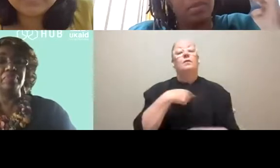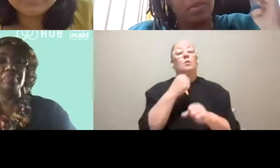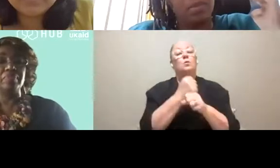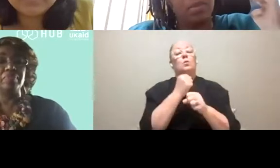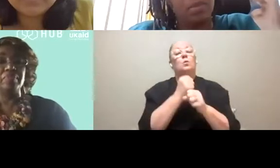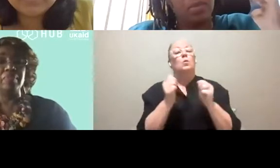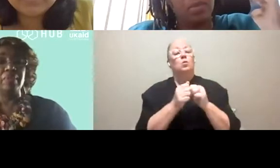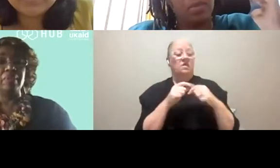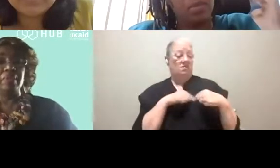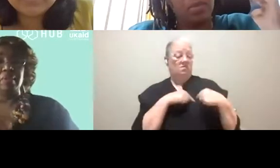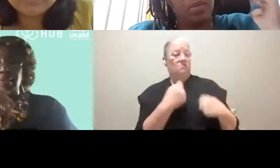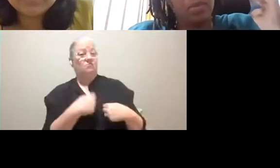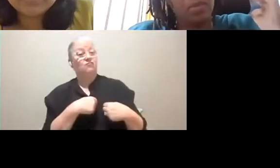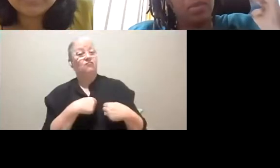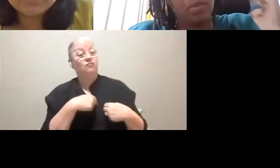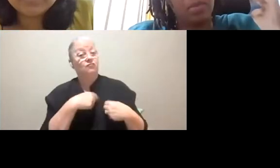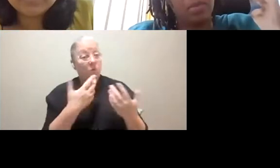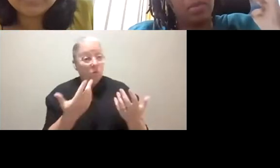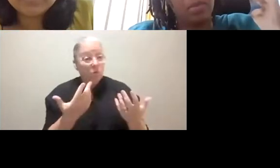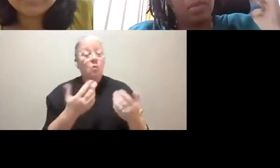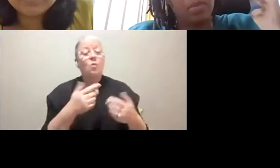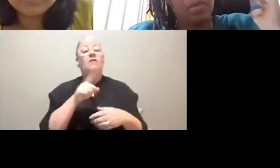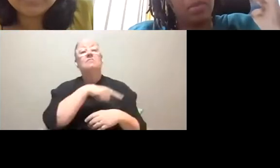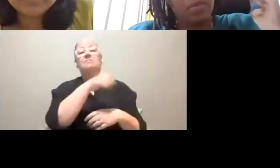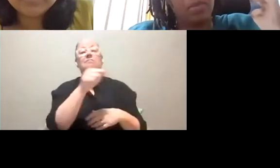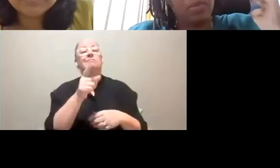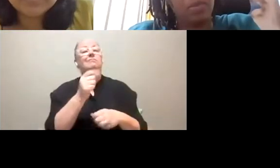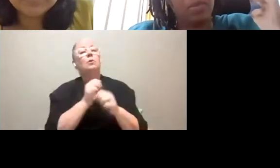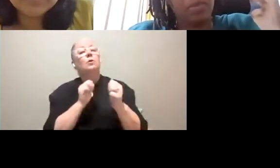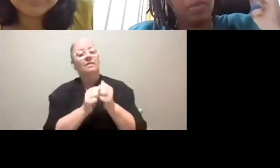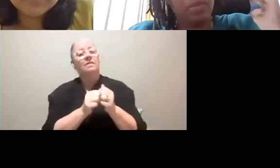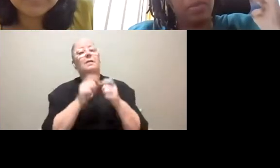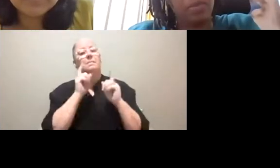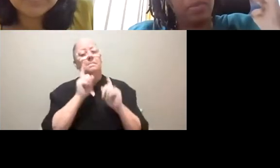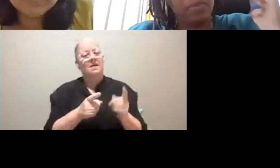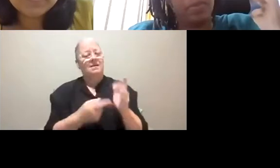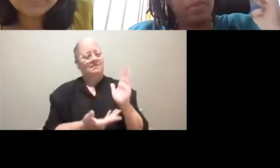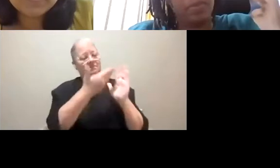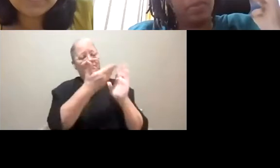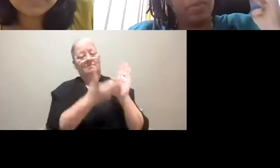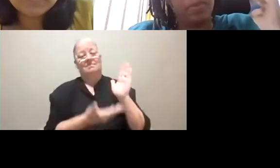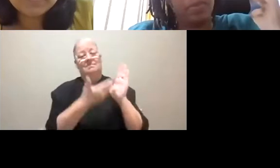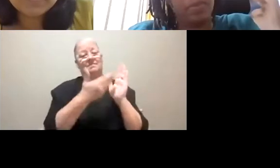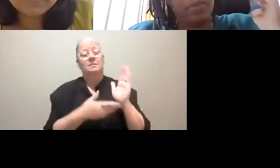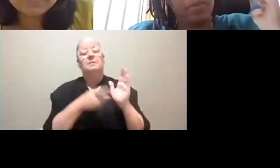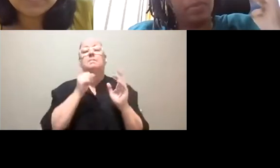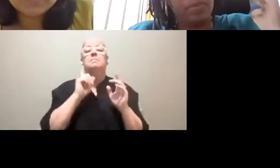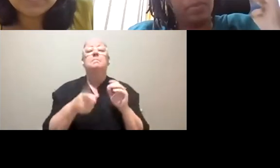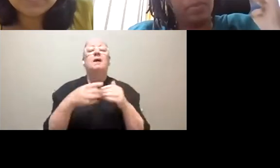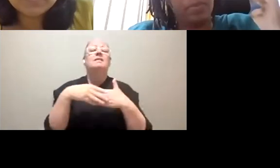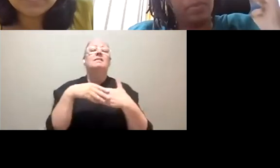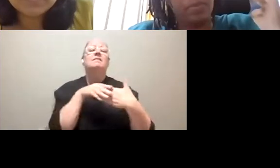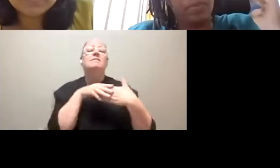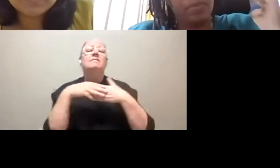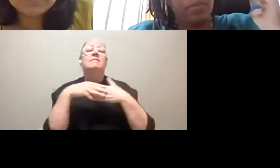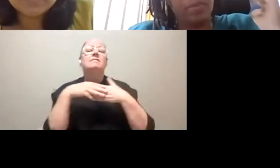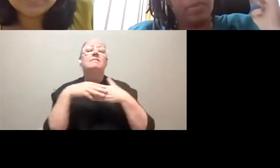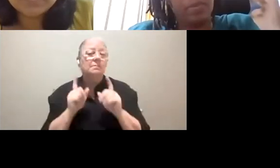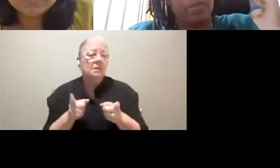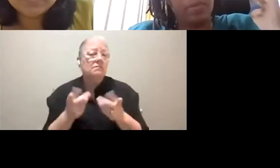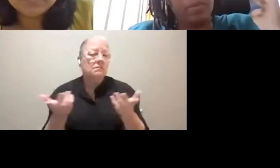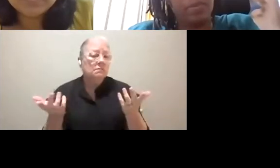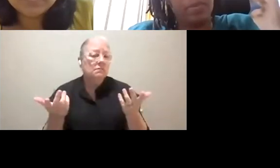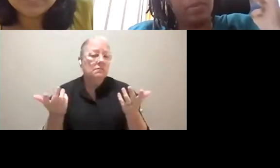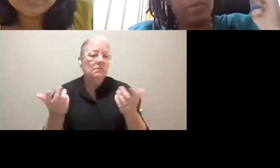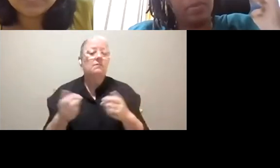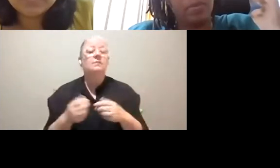put in a budget related to this, they should understand and say maybe because this is also a requirement that can be